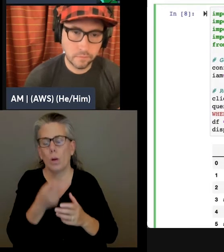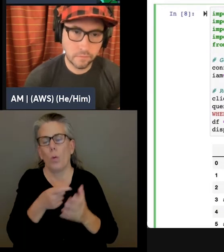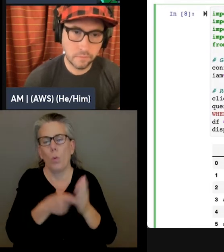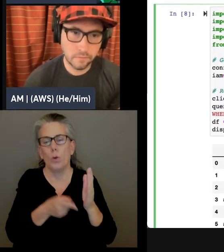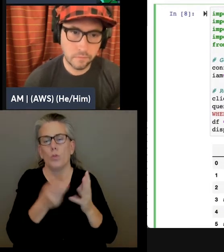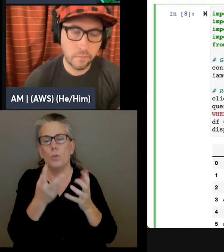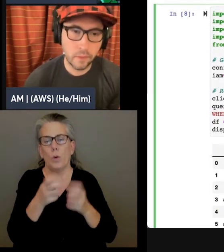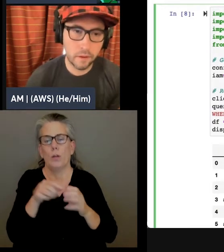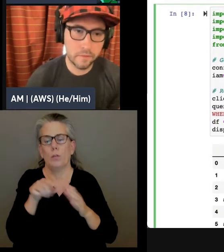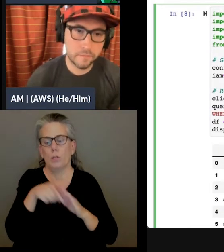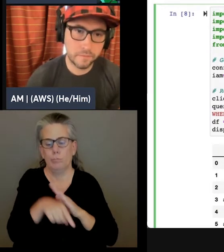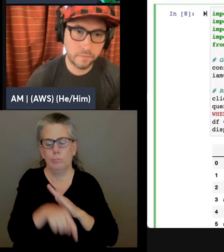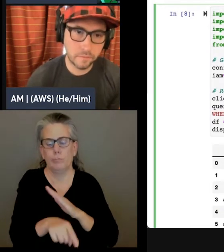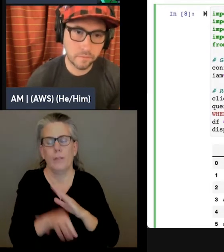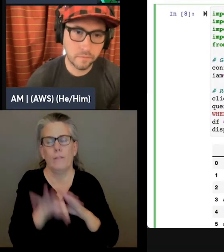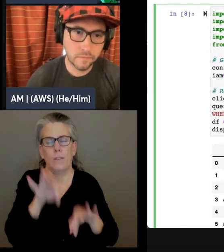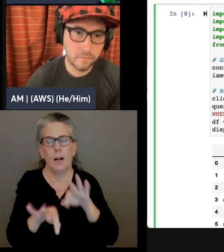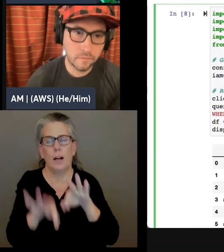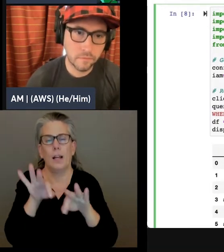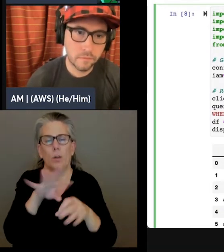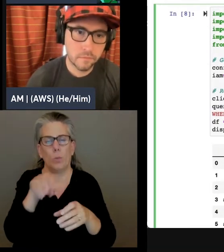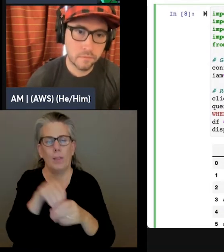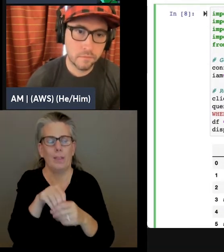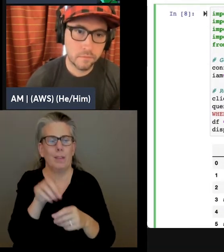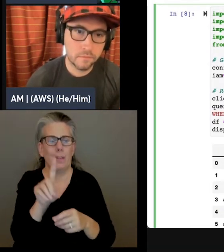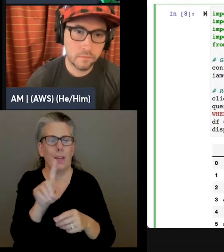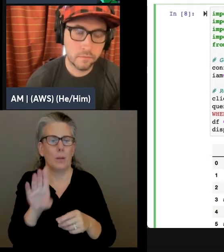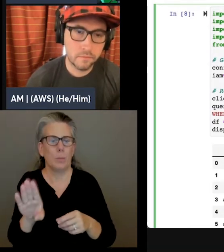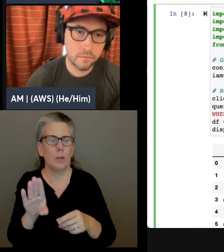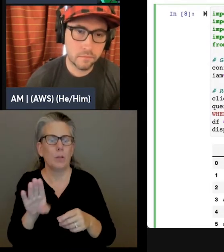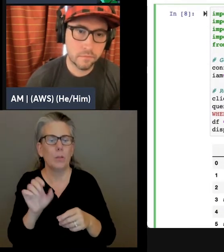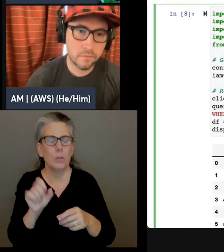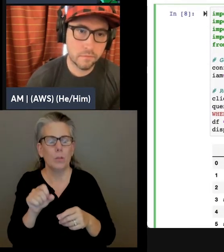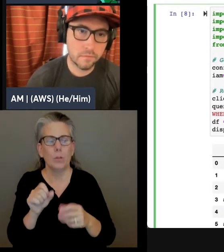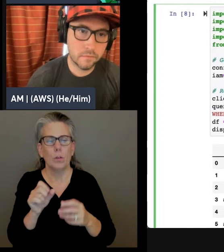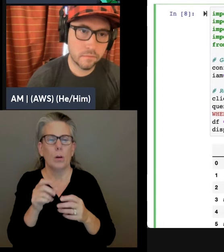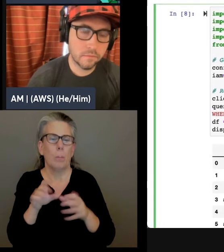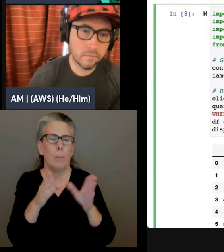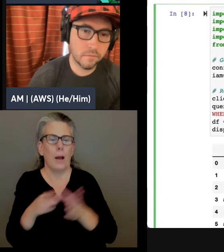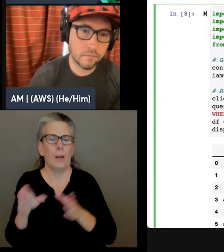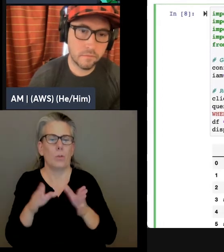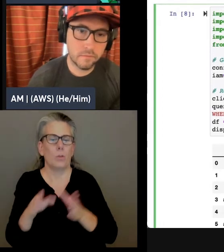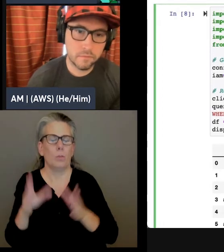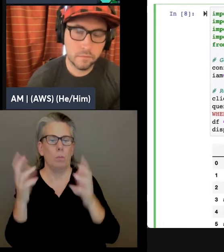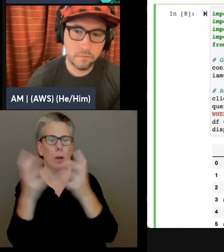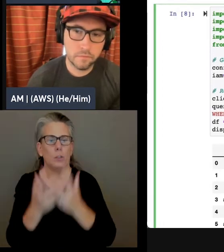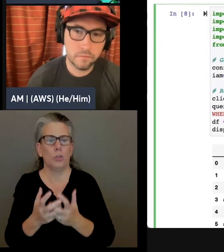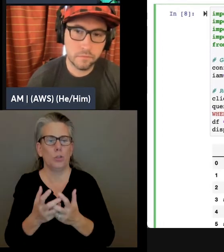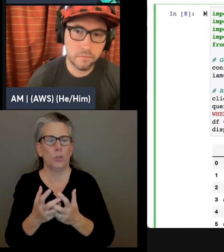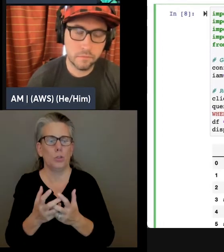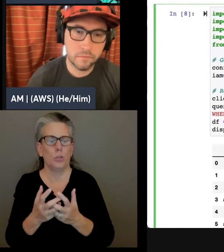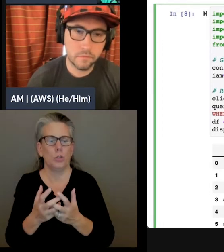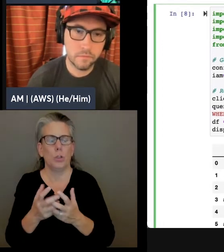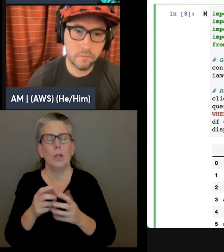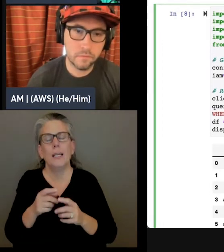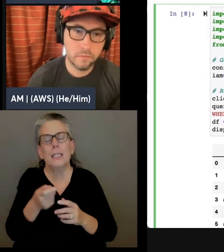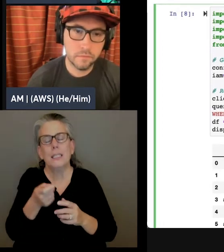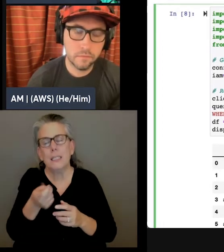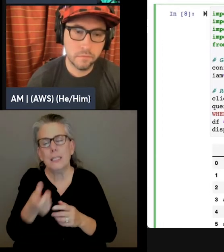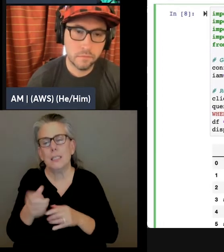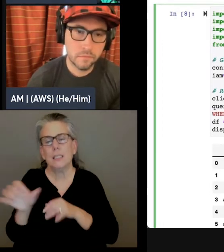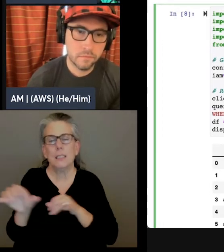it's sort of a pattern matching type syntax that OpenCipher uses, which is similar to SQL, but not exactly SQL,